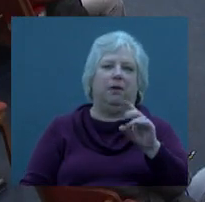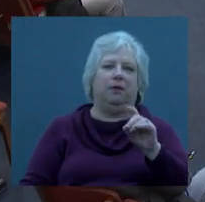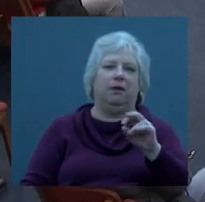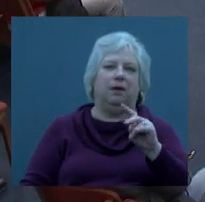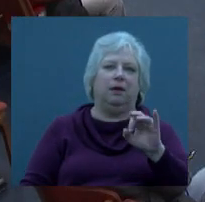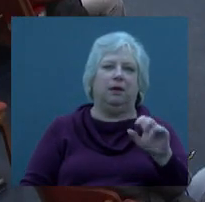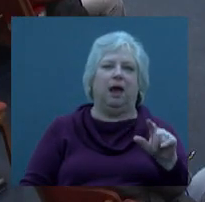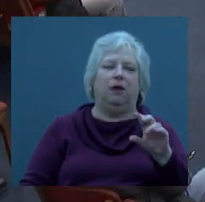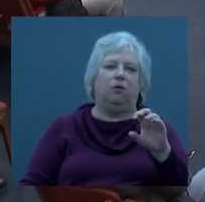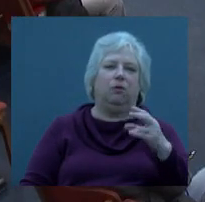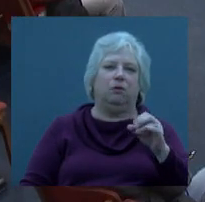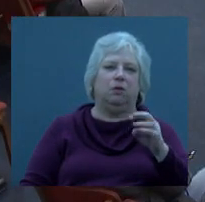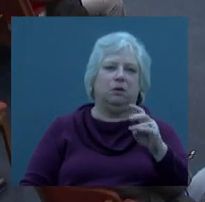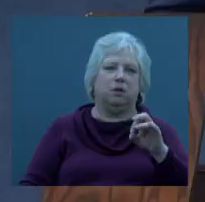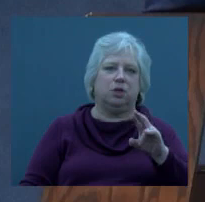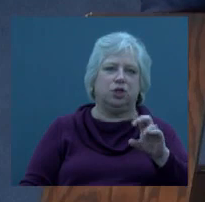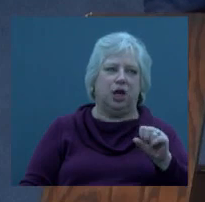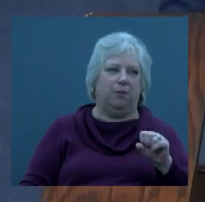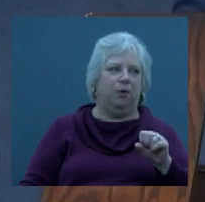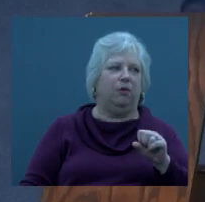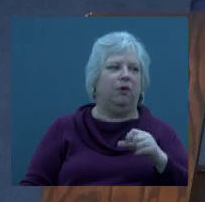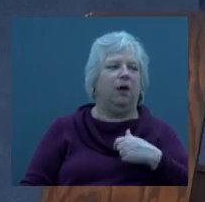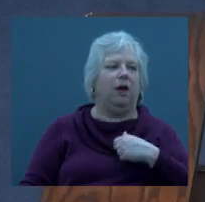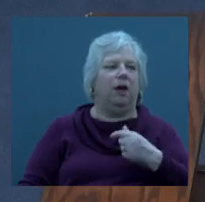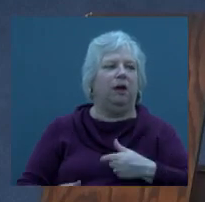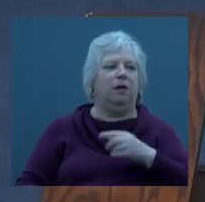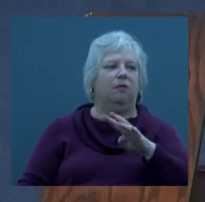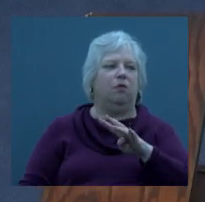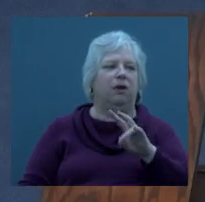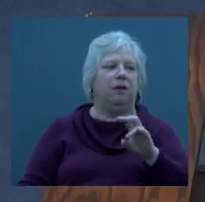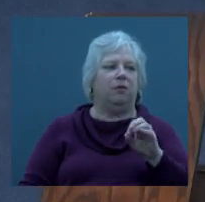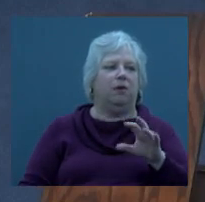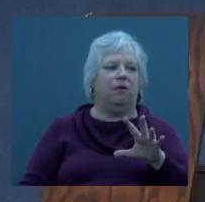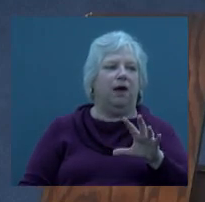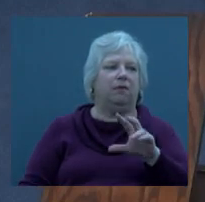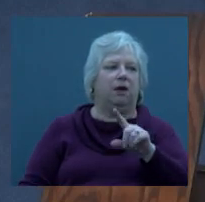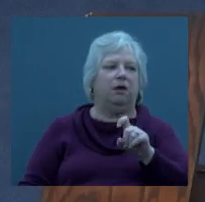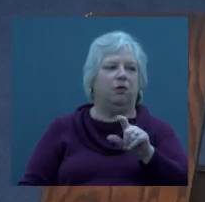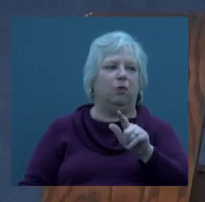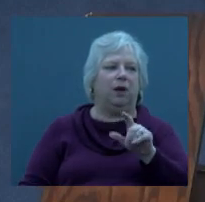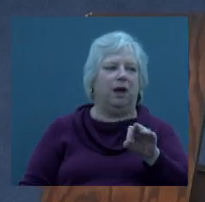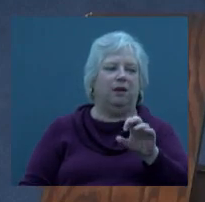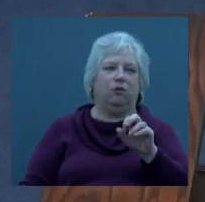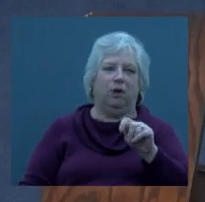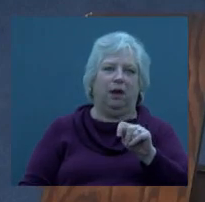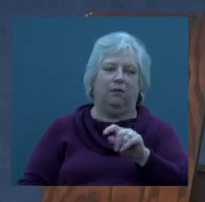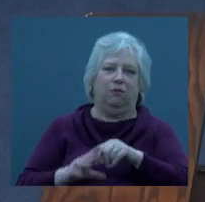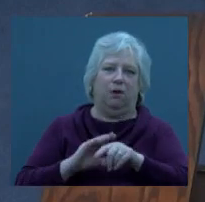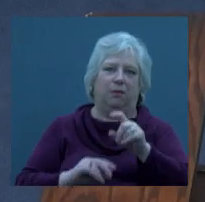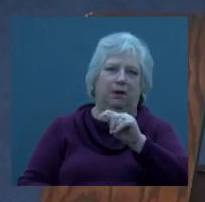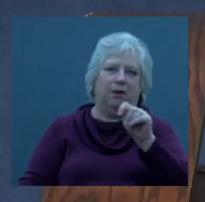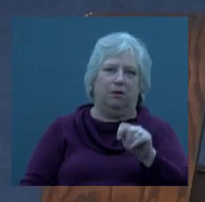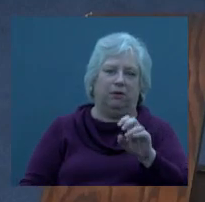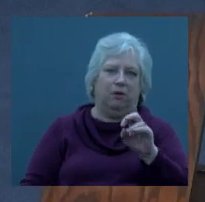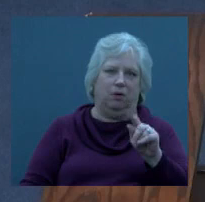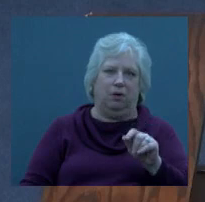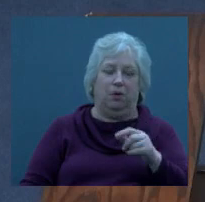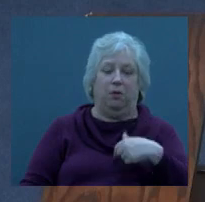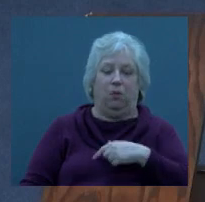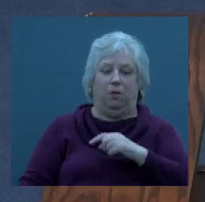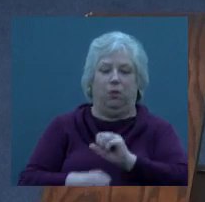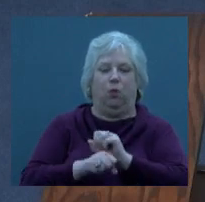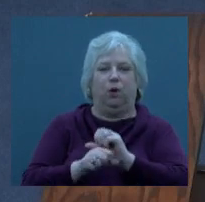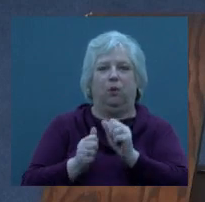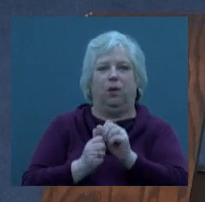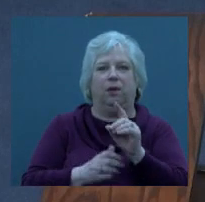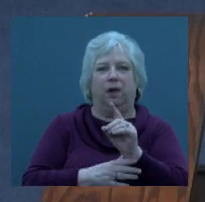I work for Quick Trip Corporation. I office out of 4705 South 129th Avenue, Tulsa, Oklahoma. We've been working with the